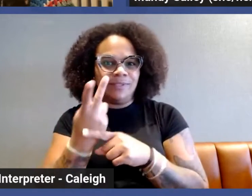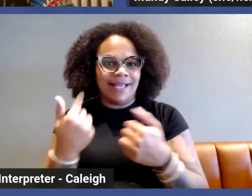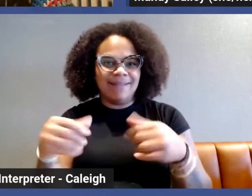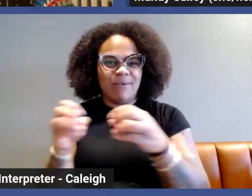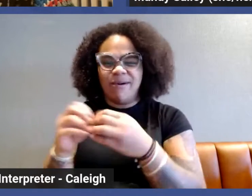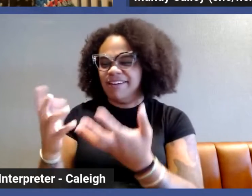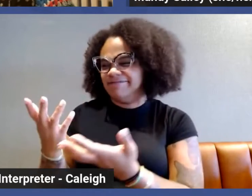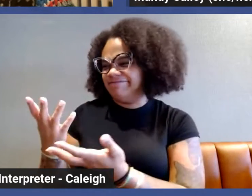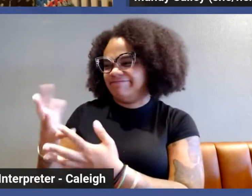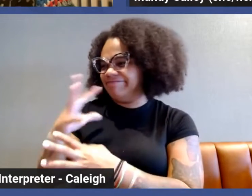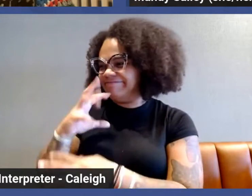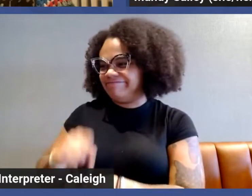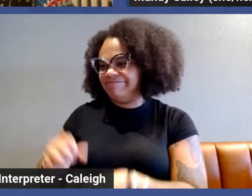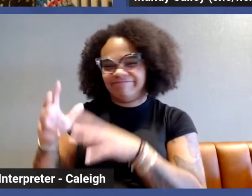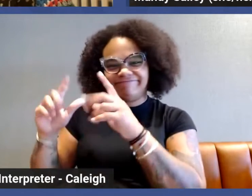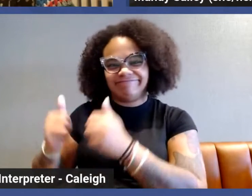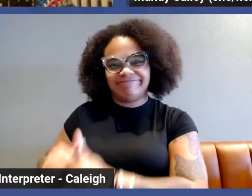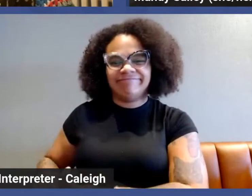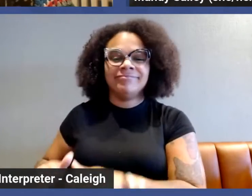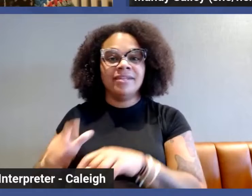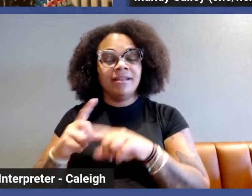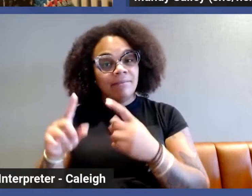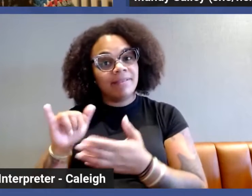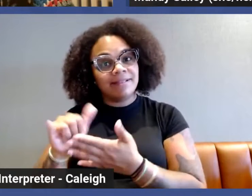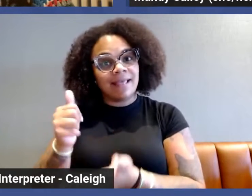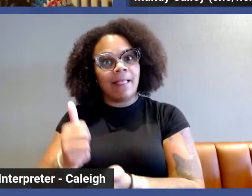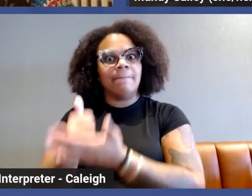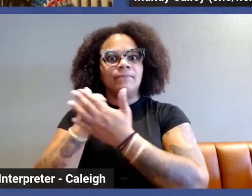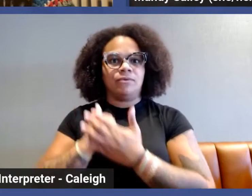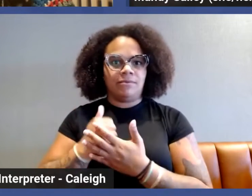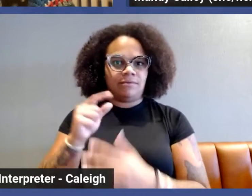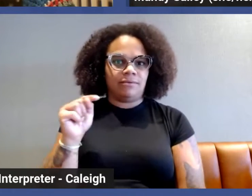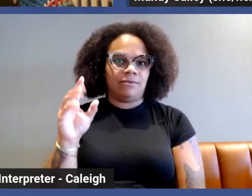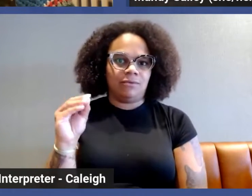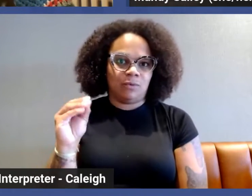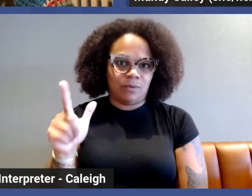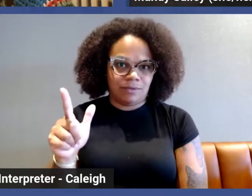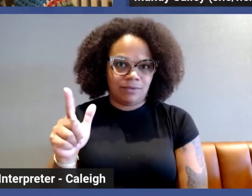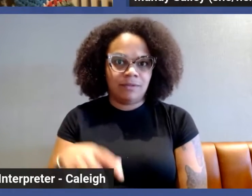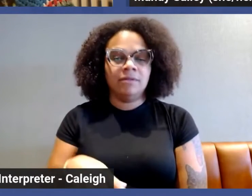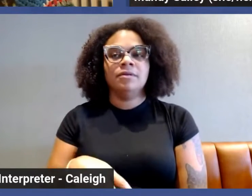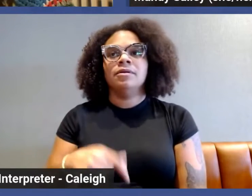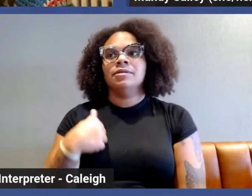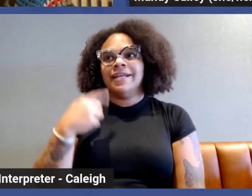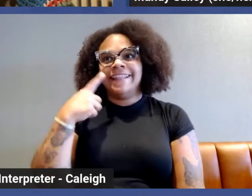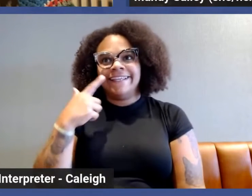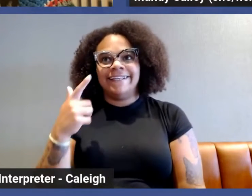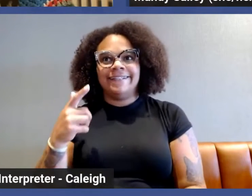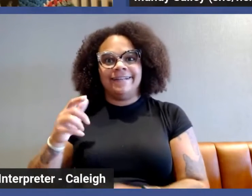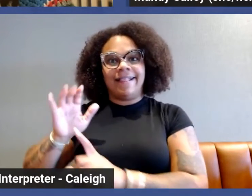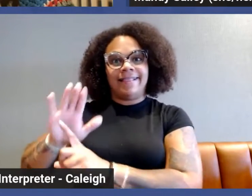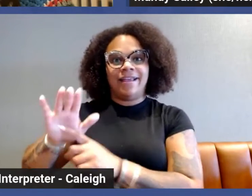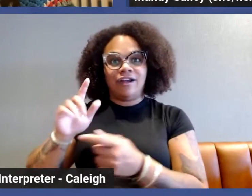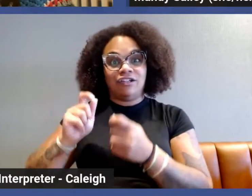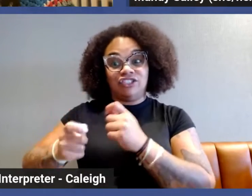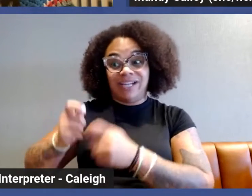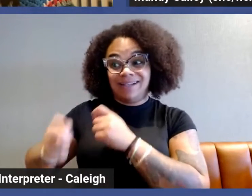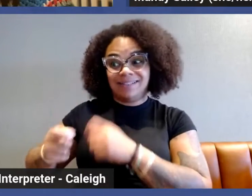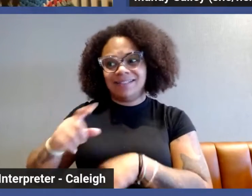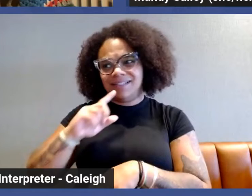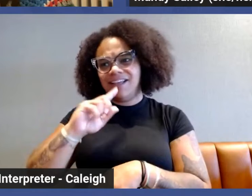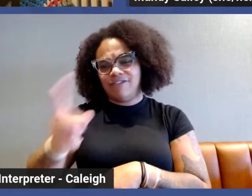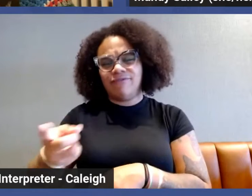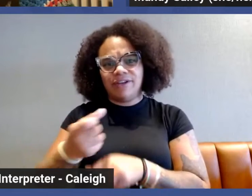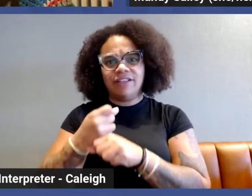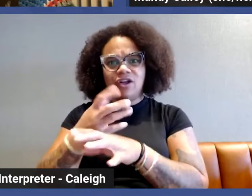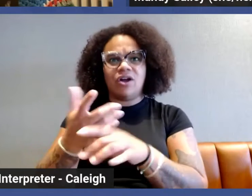But it was a tool, right? It was a really helpful tool. And I think its changes have really created a big void,